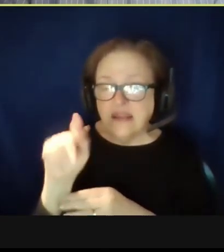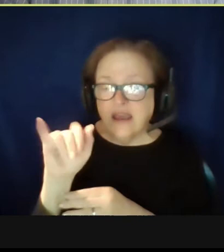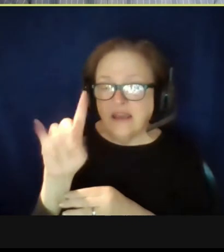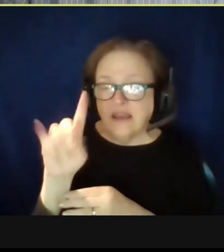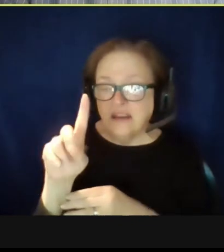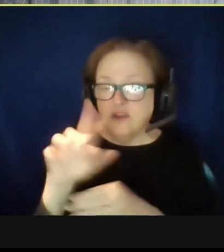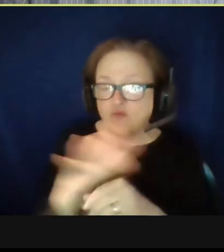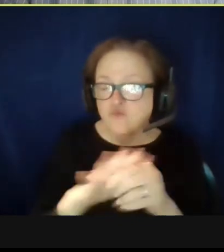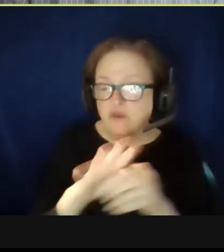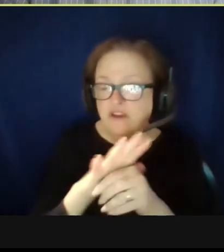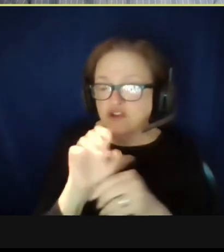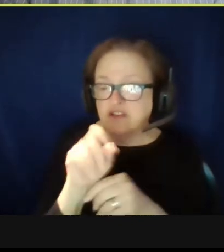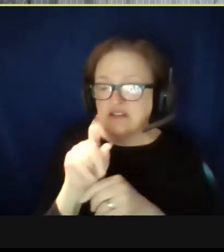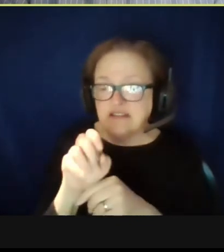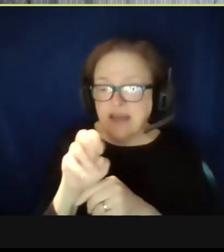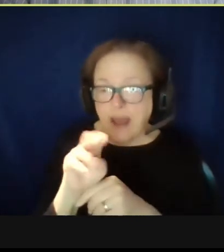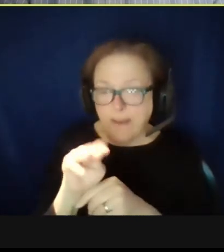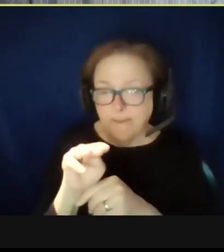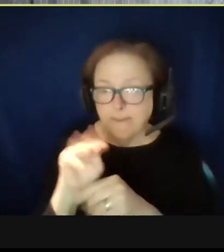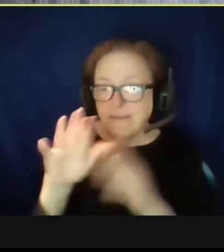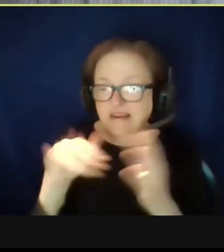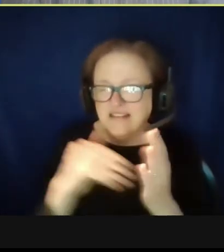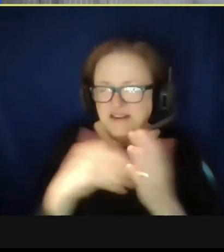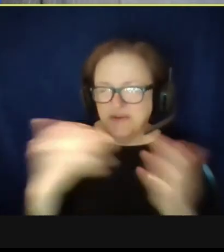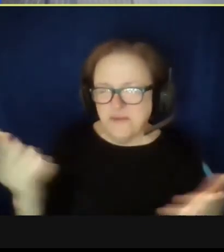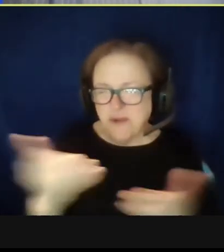Deaf Regional STEM Center. Welcome.